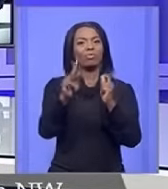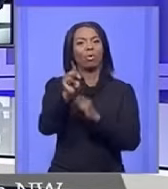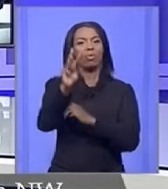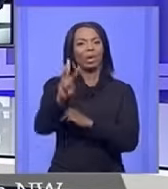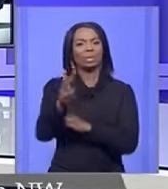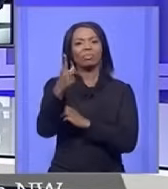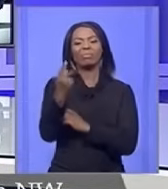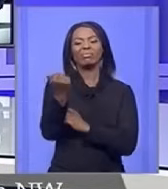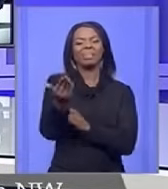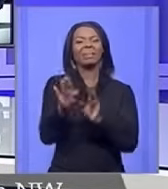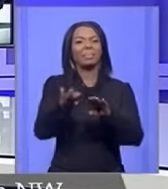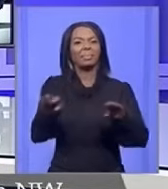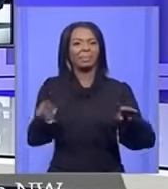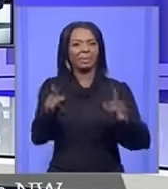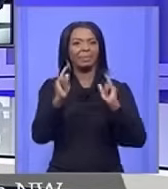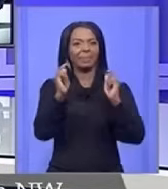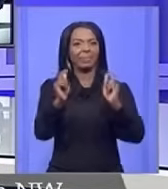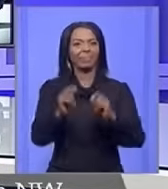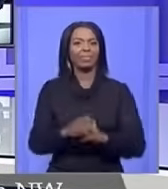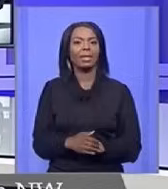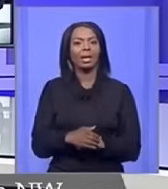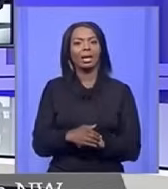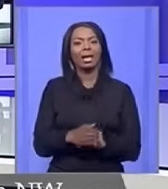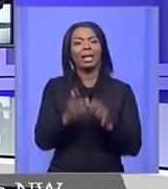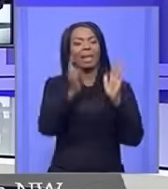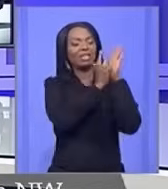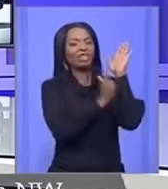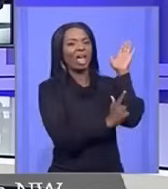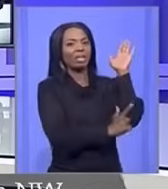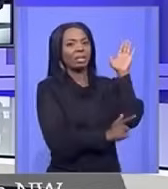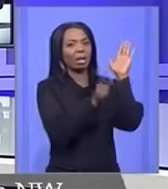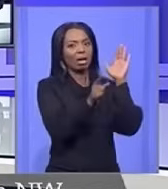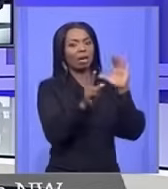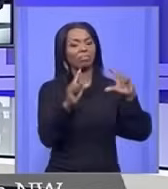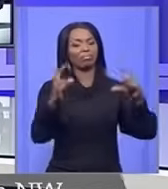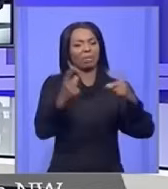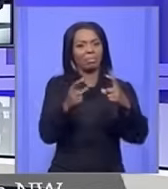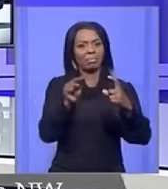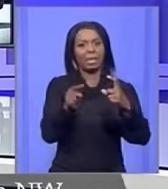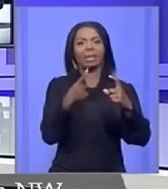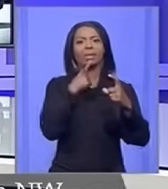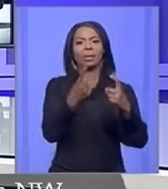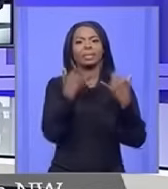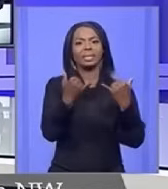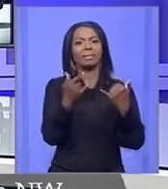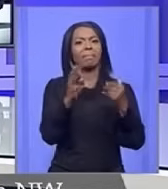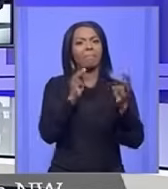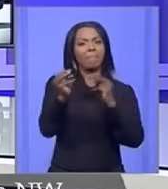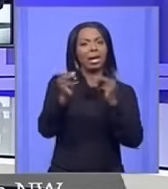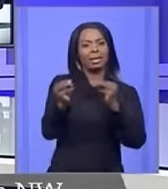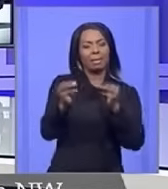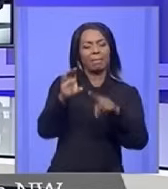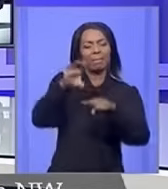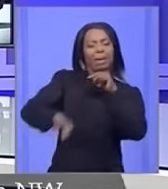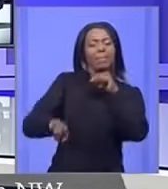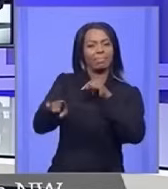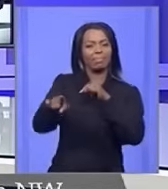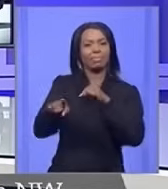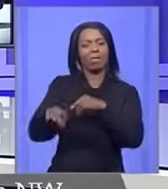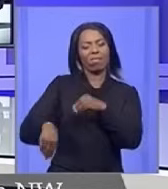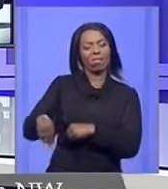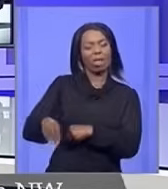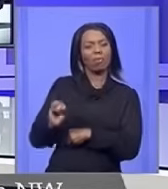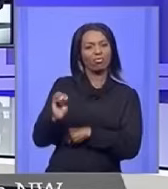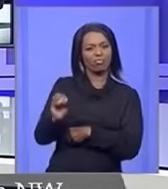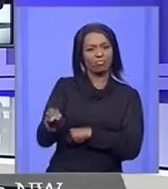lekgotla theramolao la Northwest mererong ya taolo ya dinamelwa e re e gononwa gore go na le bohwirihwiri bjo bo